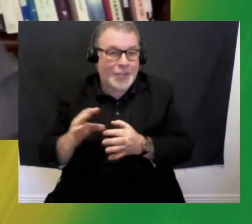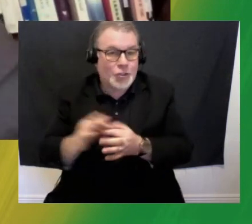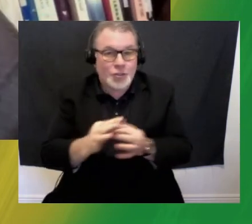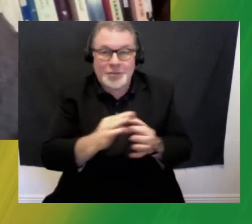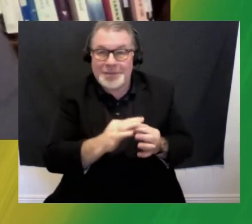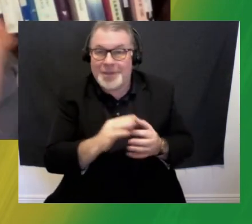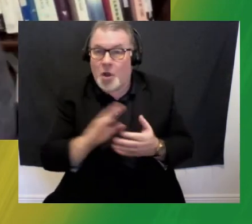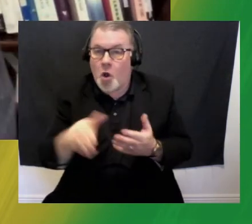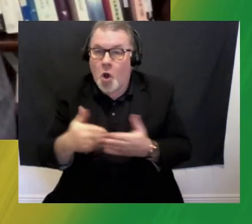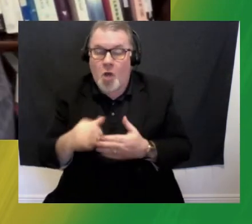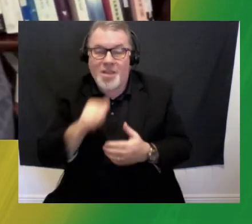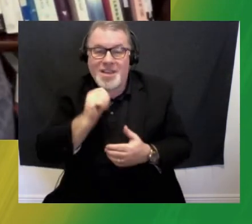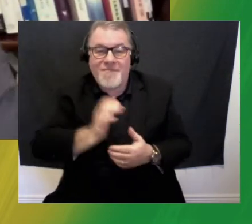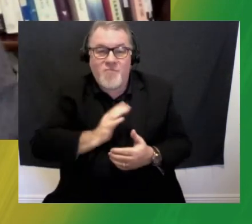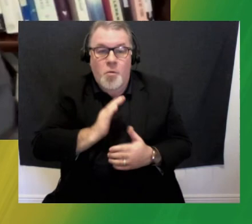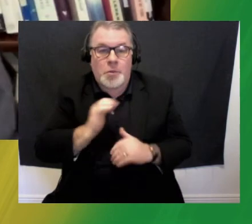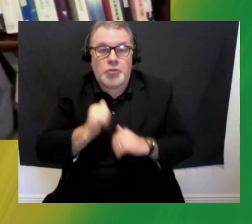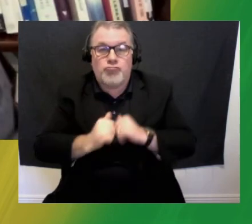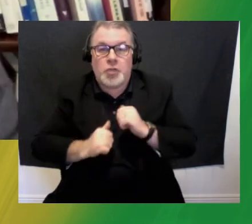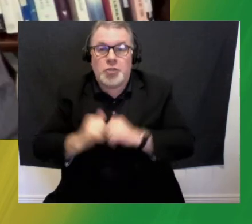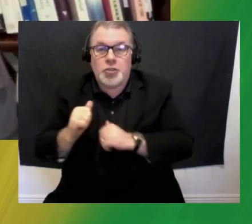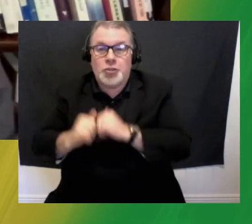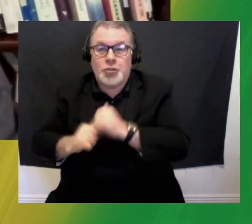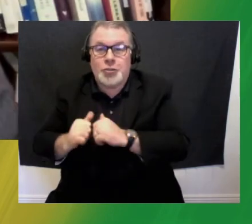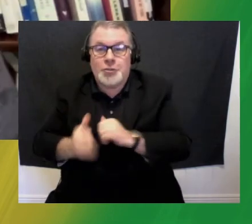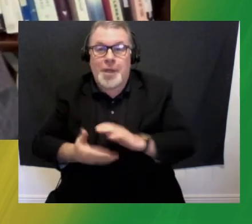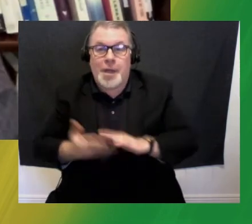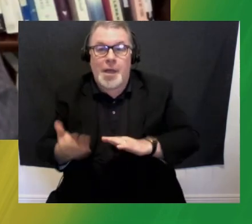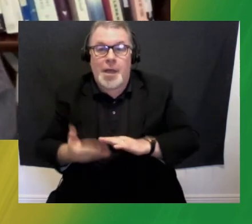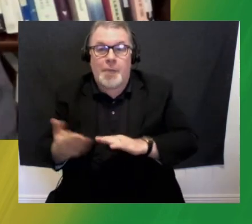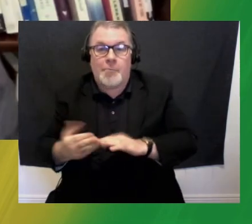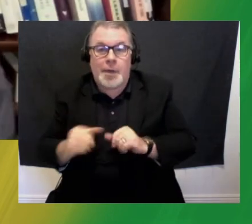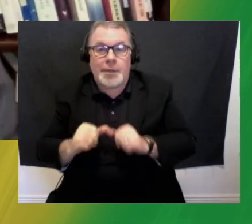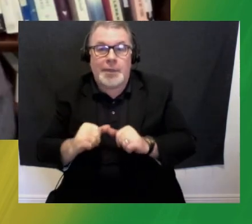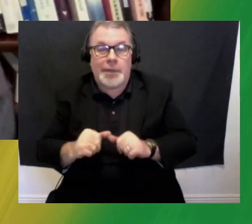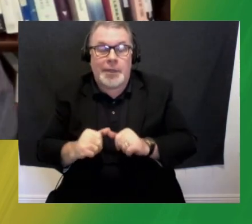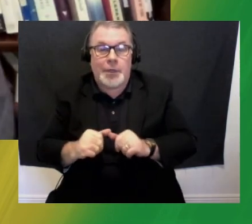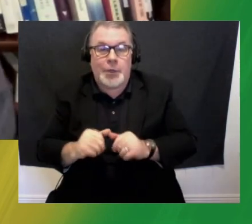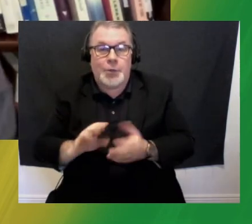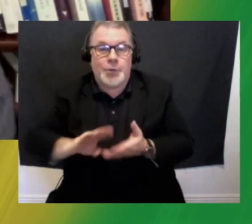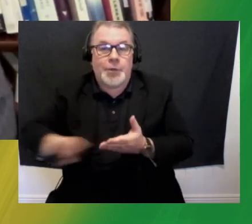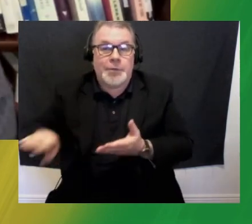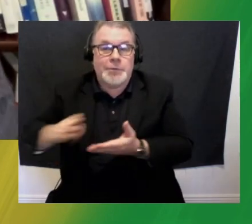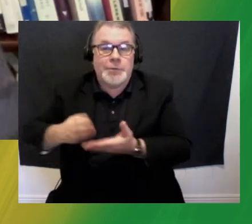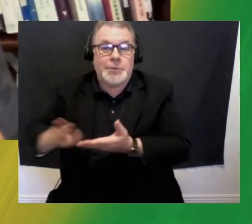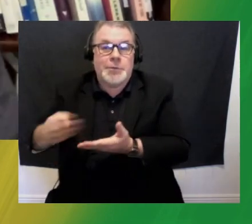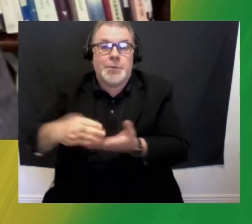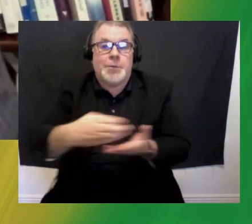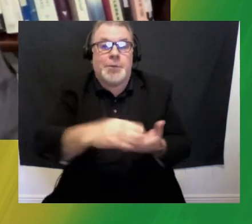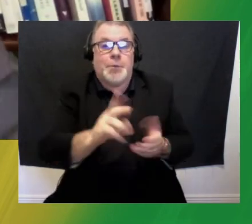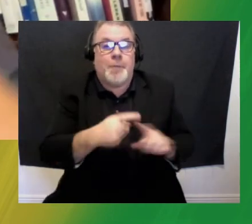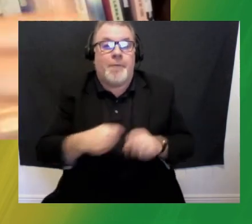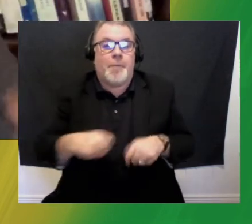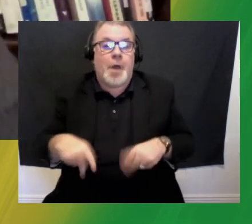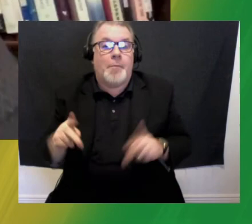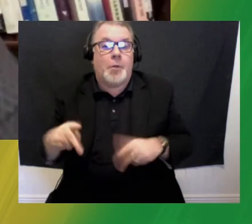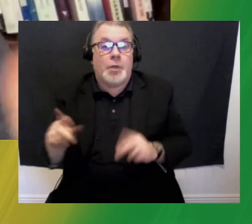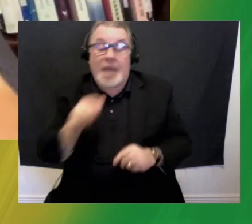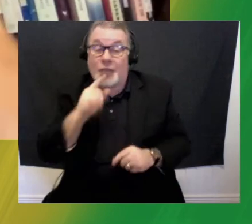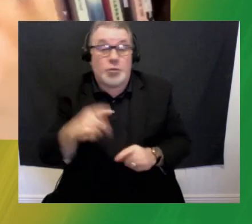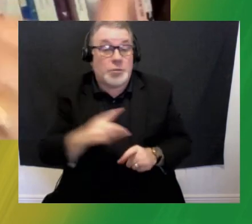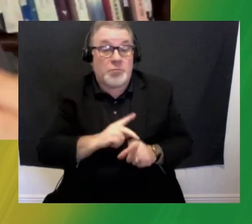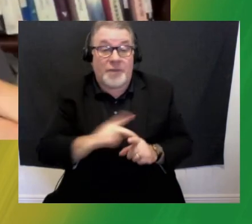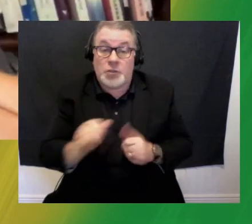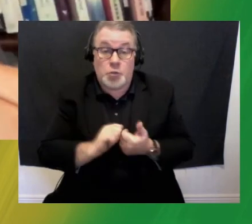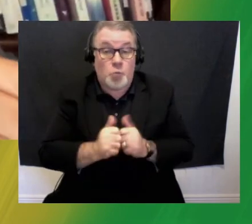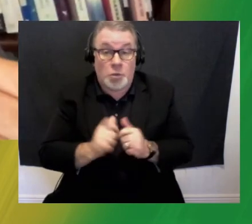these informal structures operate and continue to exclude people from opportunities, and not just in a professional sports